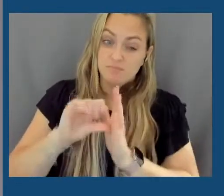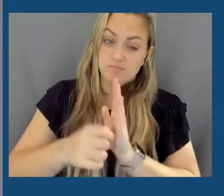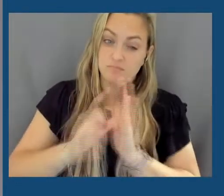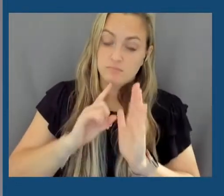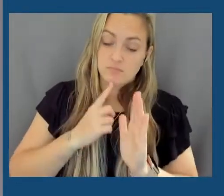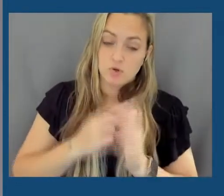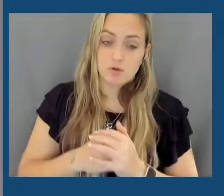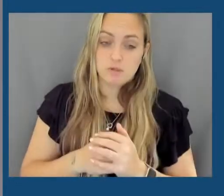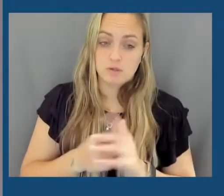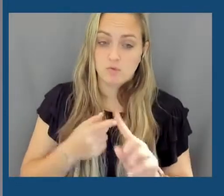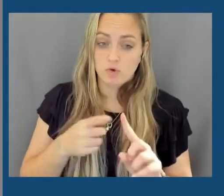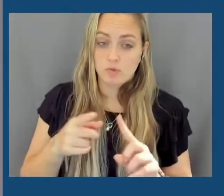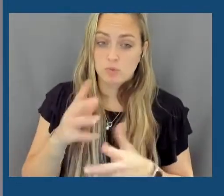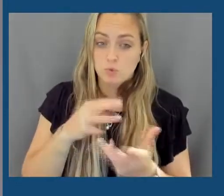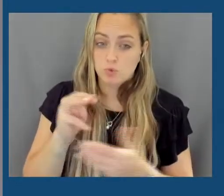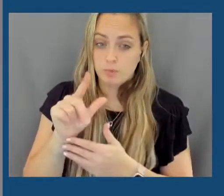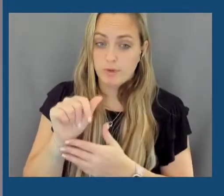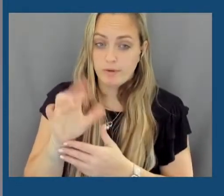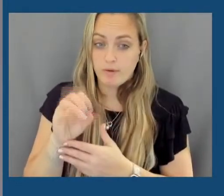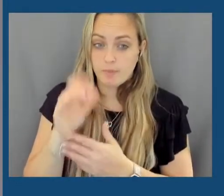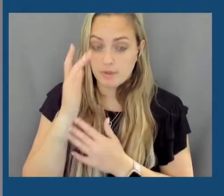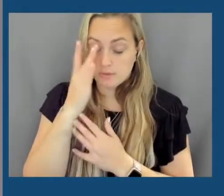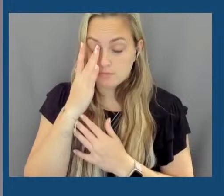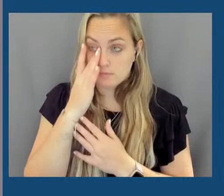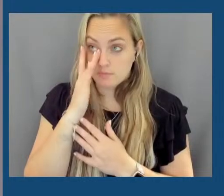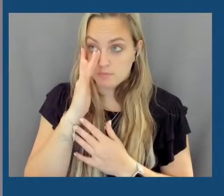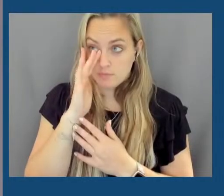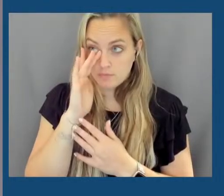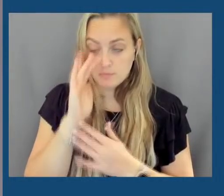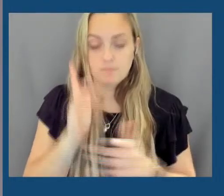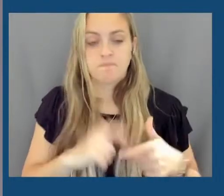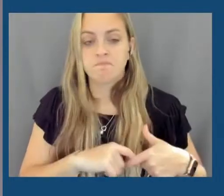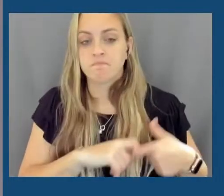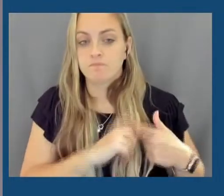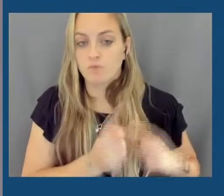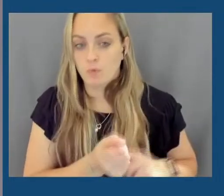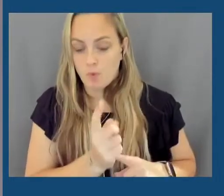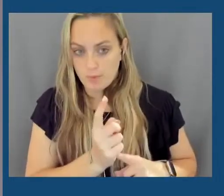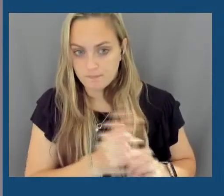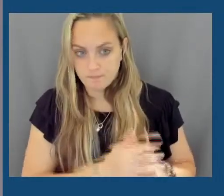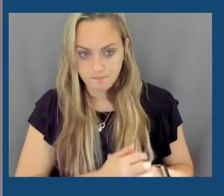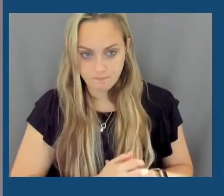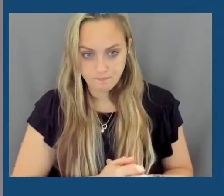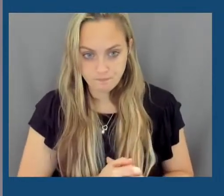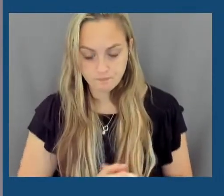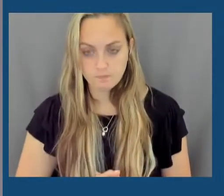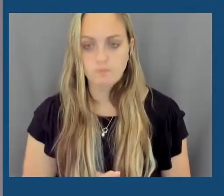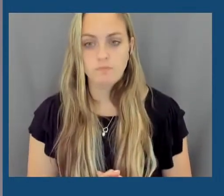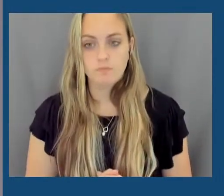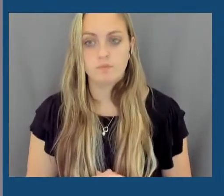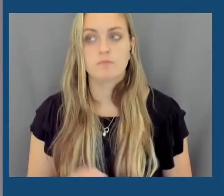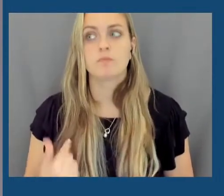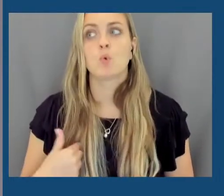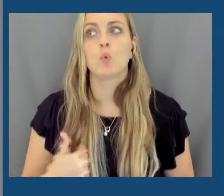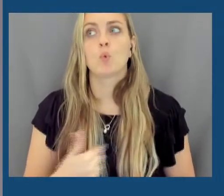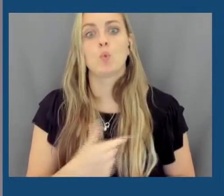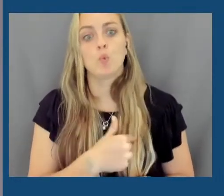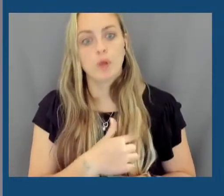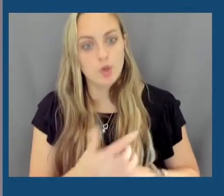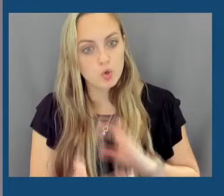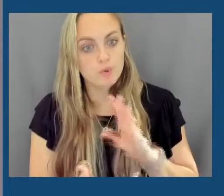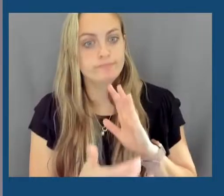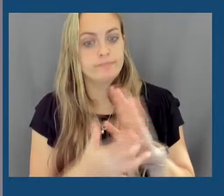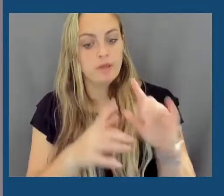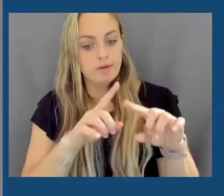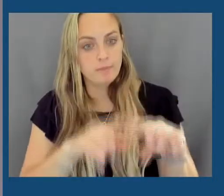the social media companies. Now, let me stop here and say this. We are a tech-based economy here in